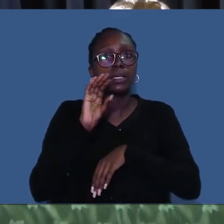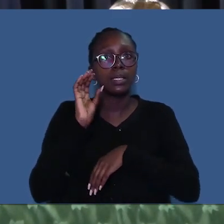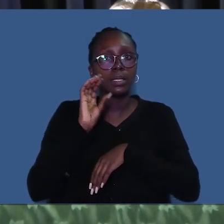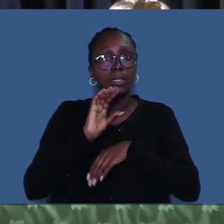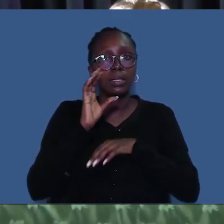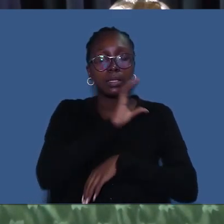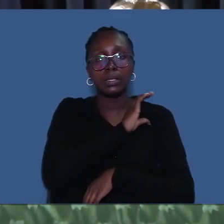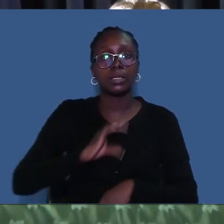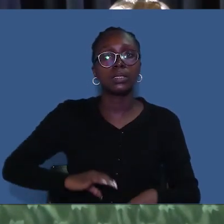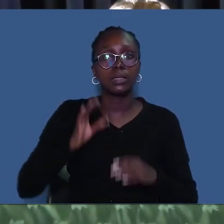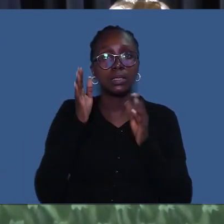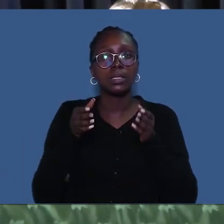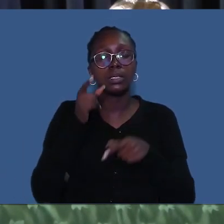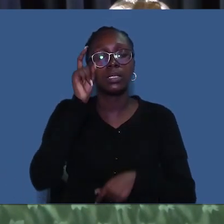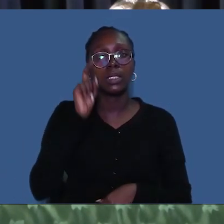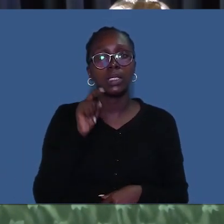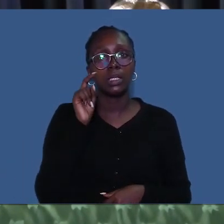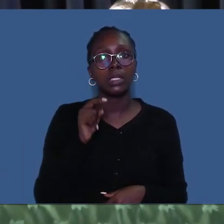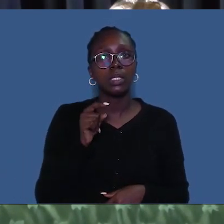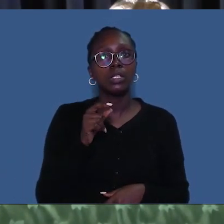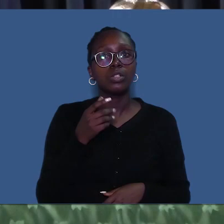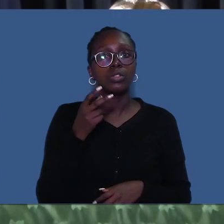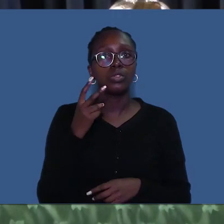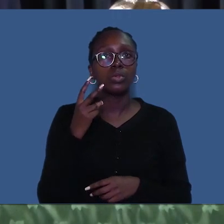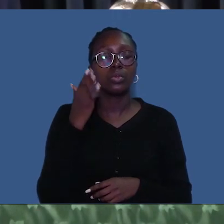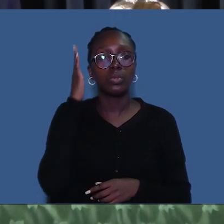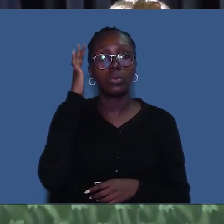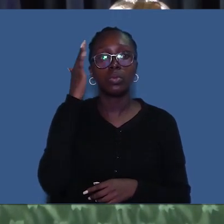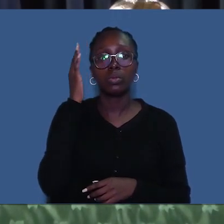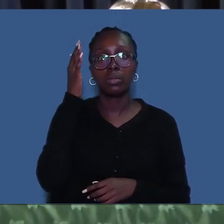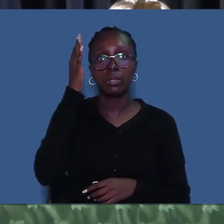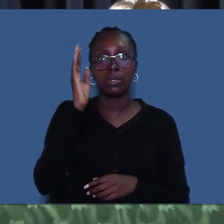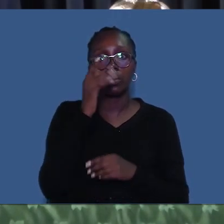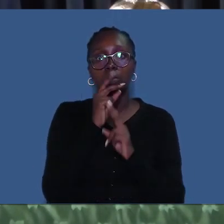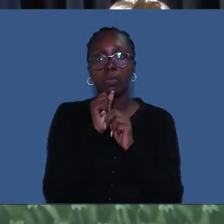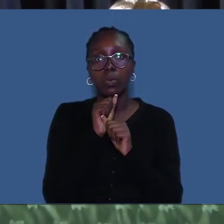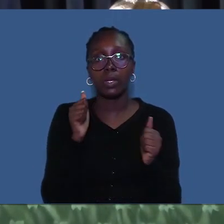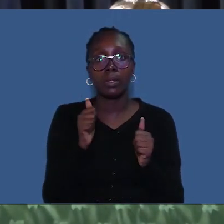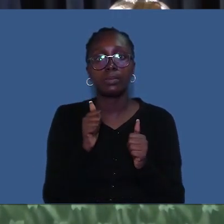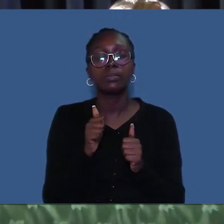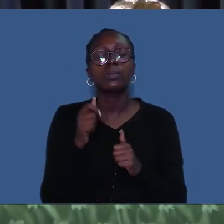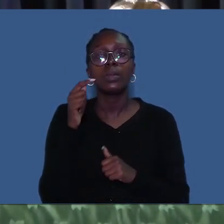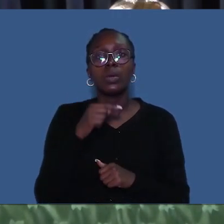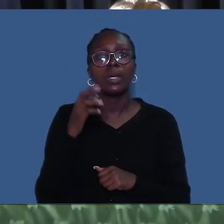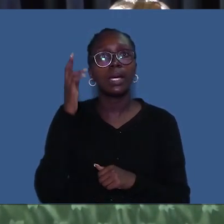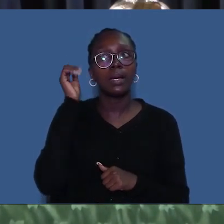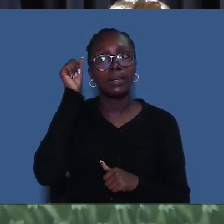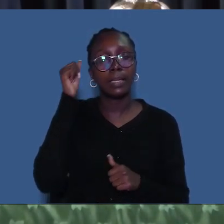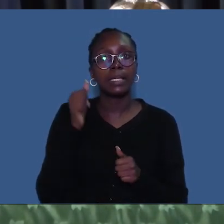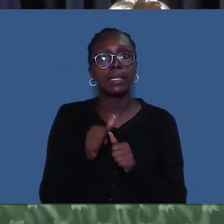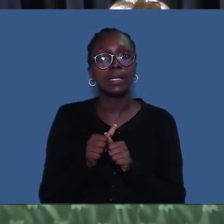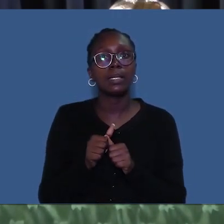thinking. We've heard this phrase several times. And recently, we were also reminded in one of the homilies that choices